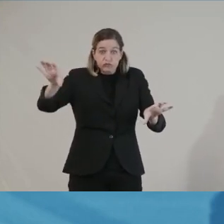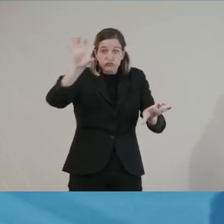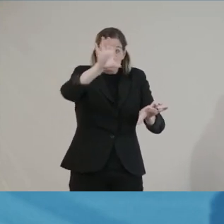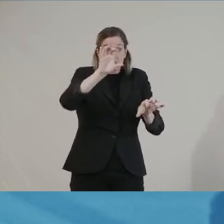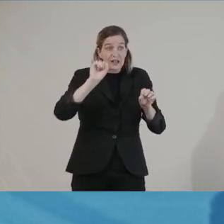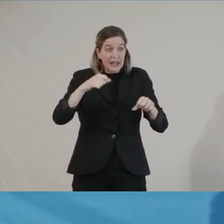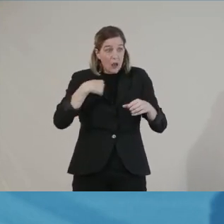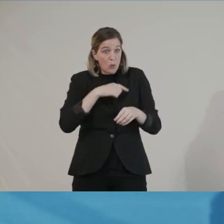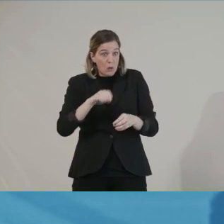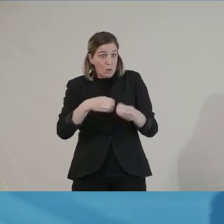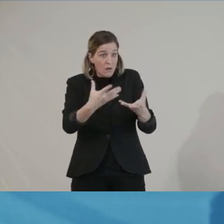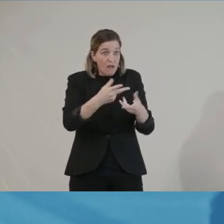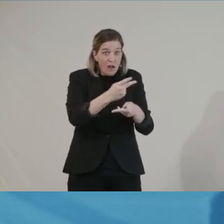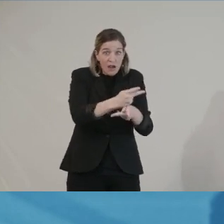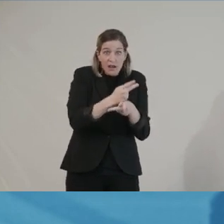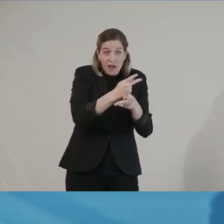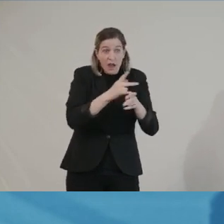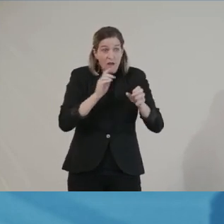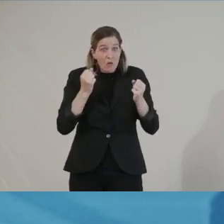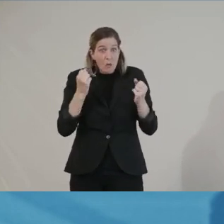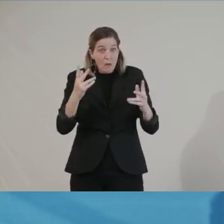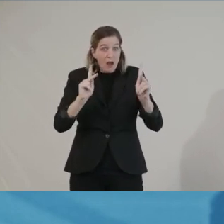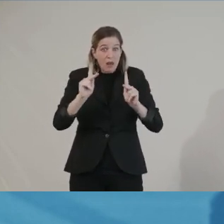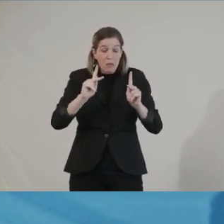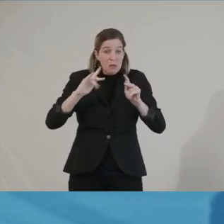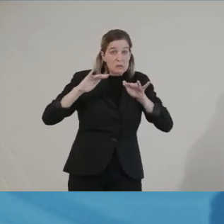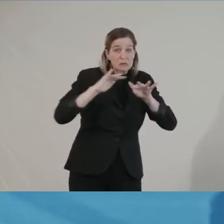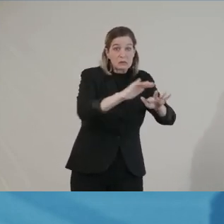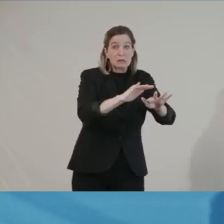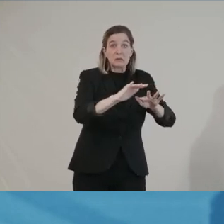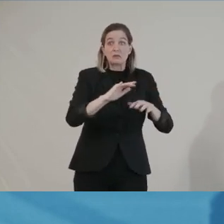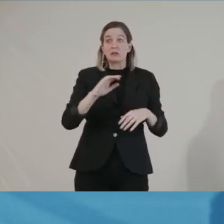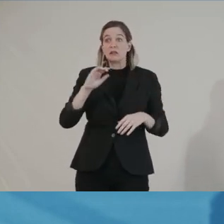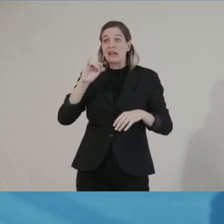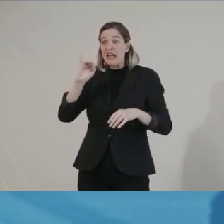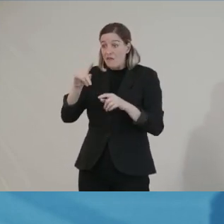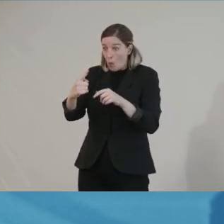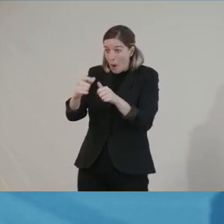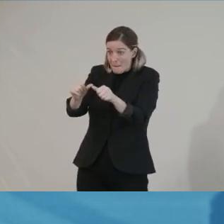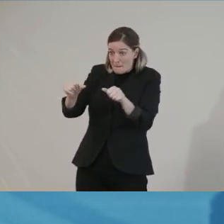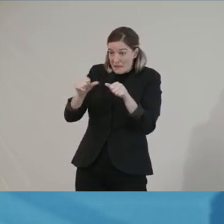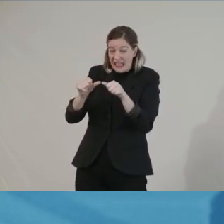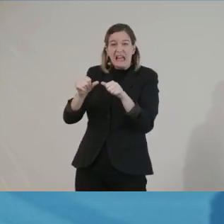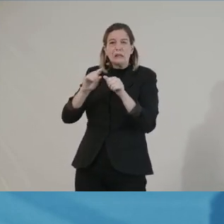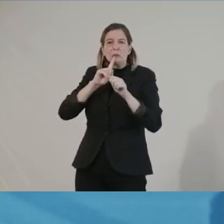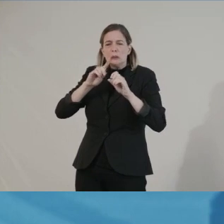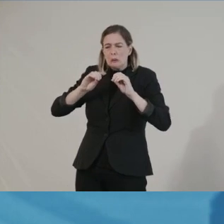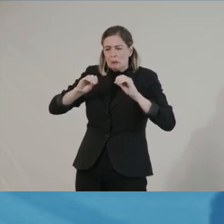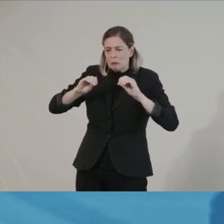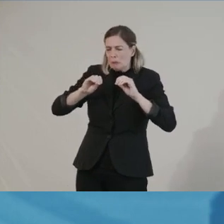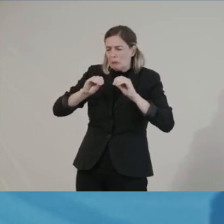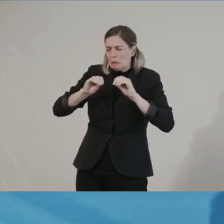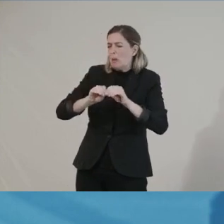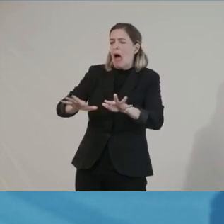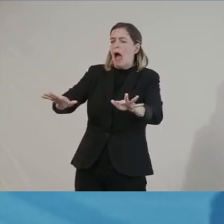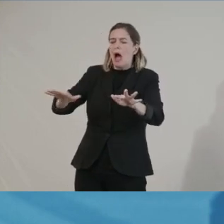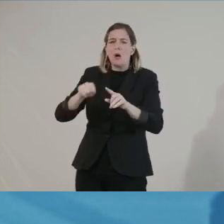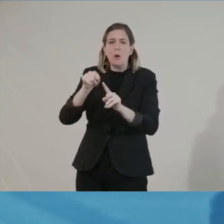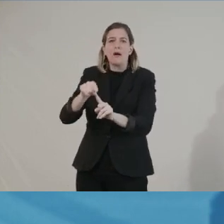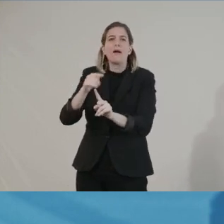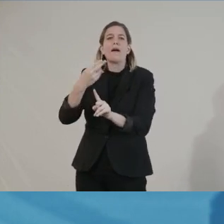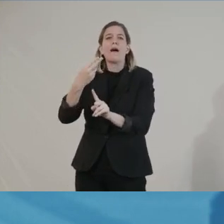had a hot spot, how would we deal with that? Many of those questions have been answered, and Arizona is